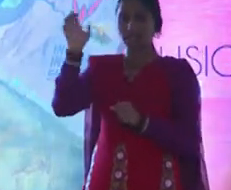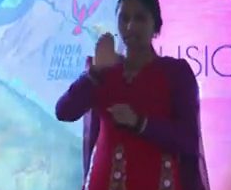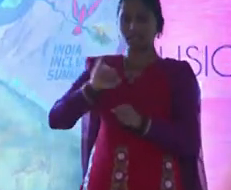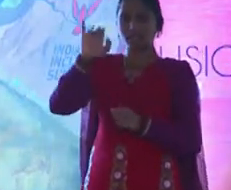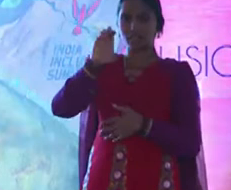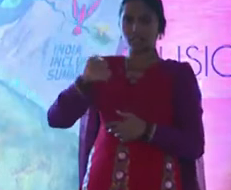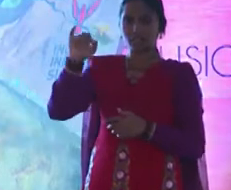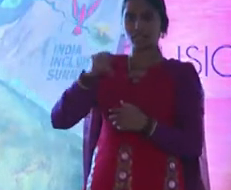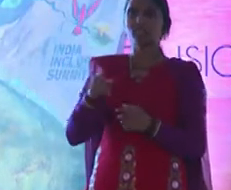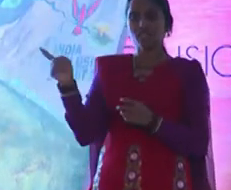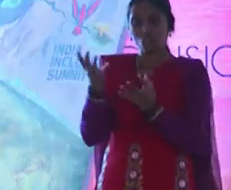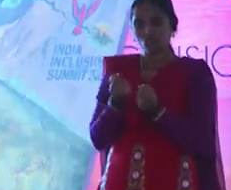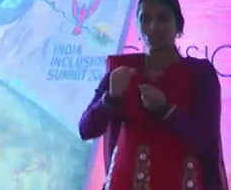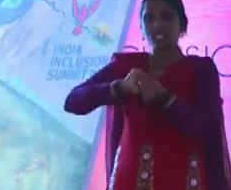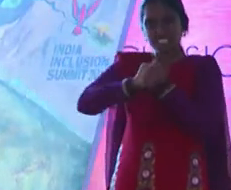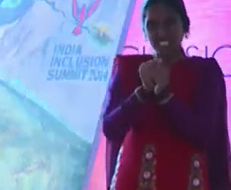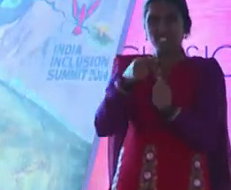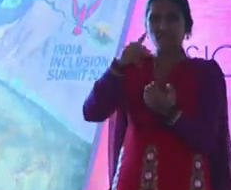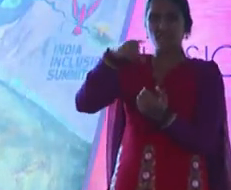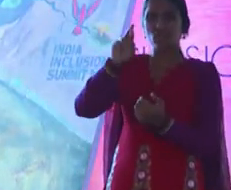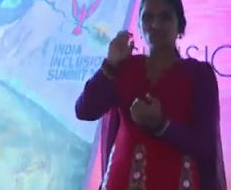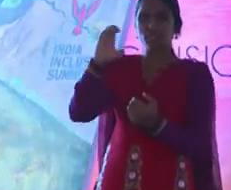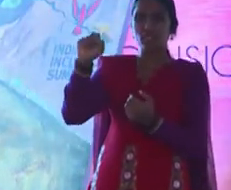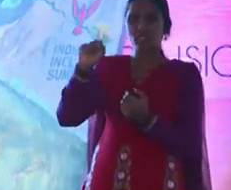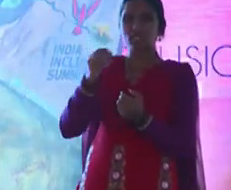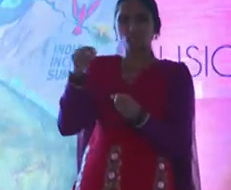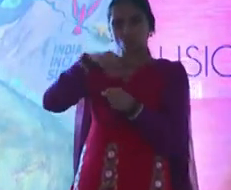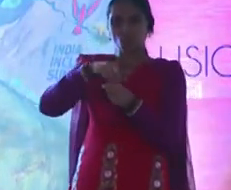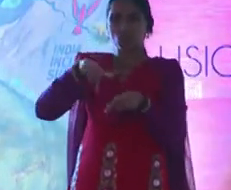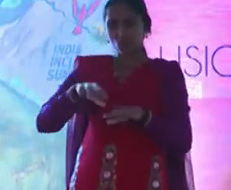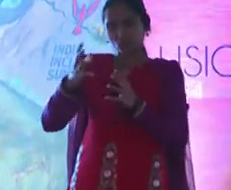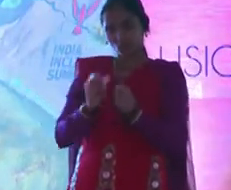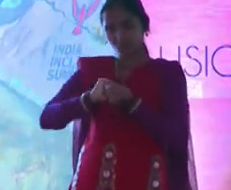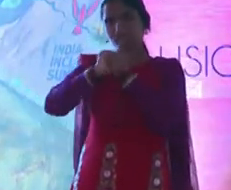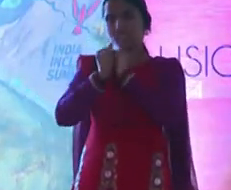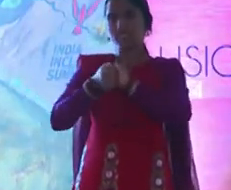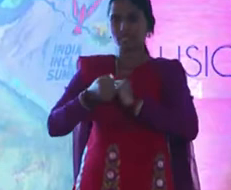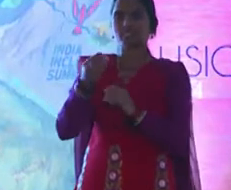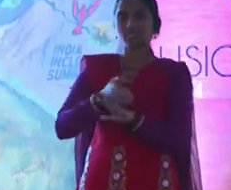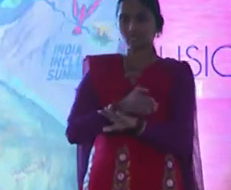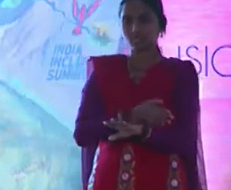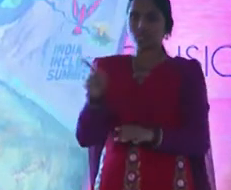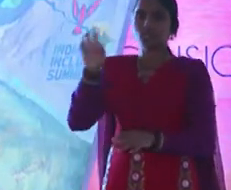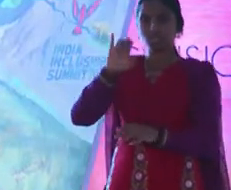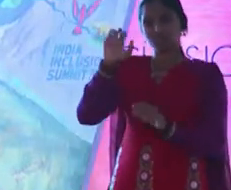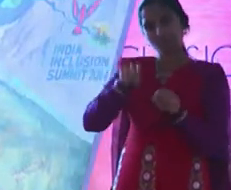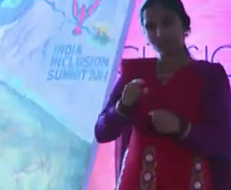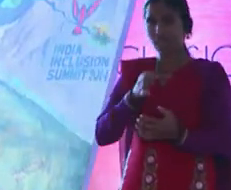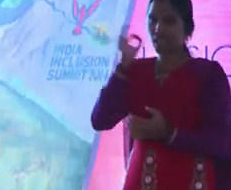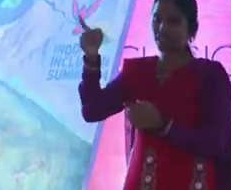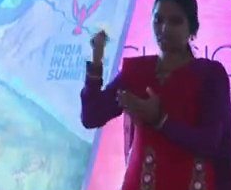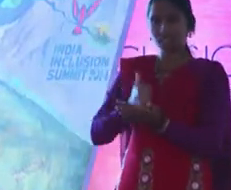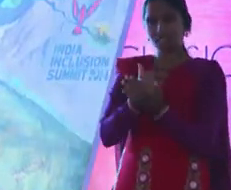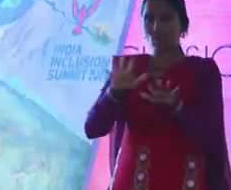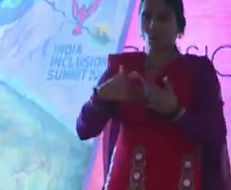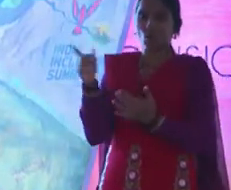of reformulating this entire scheme to provide funds for those organizations who are employing persons with disabilities so